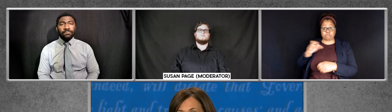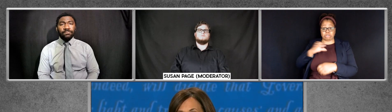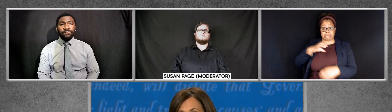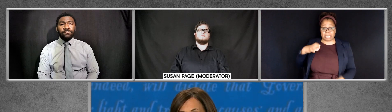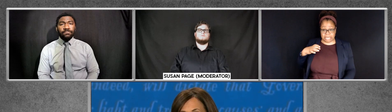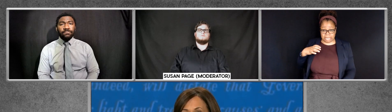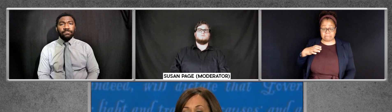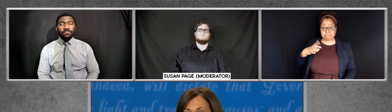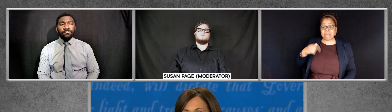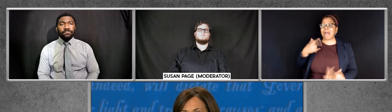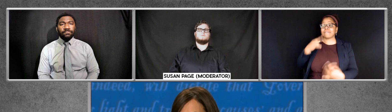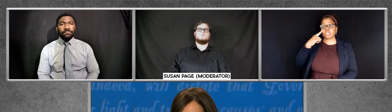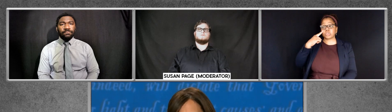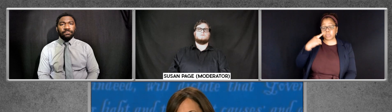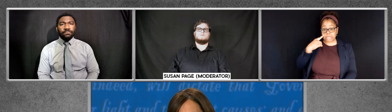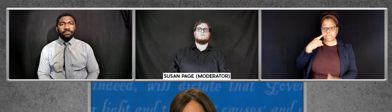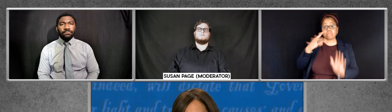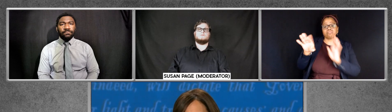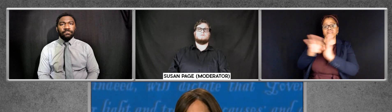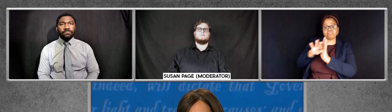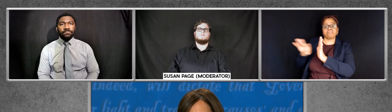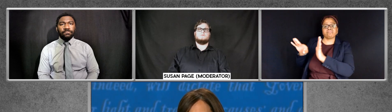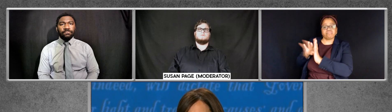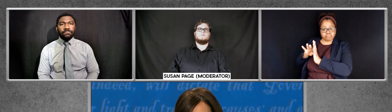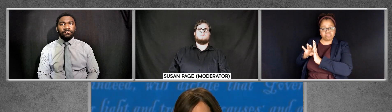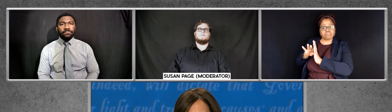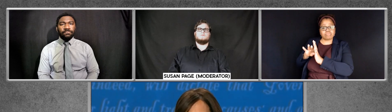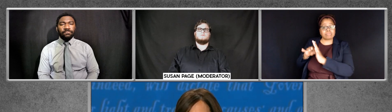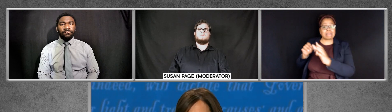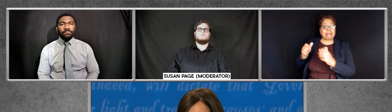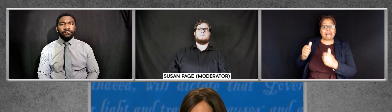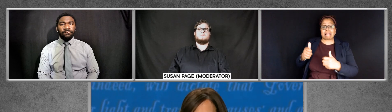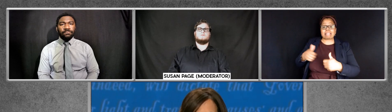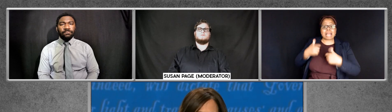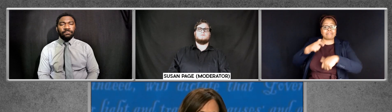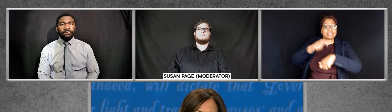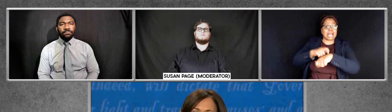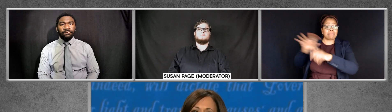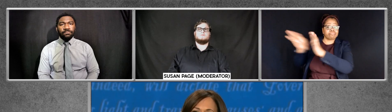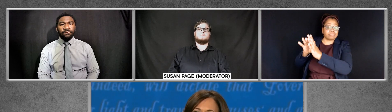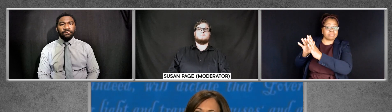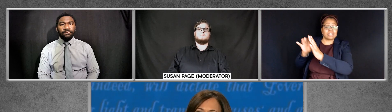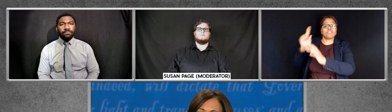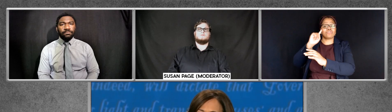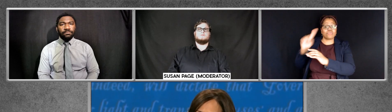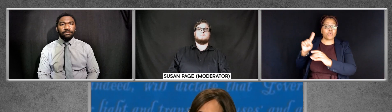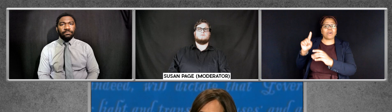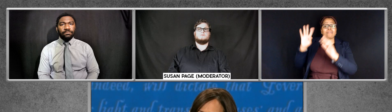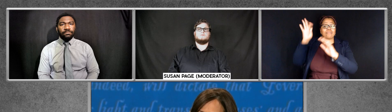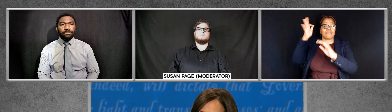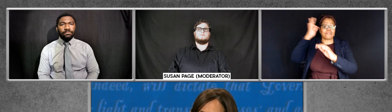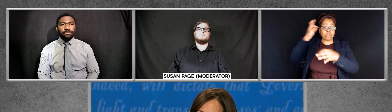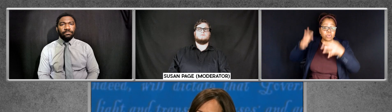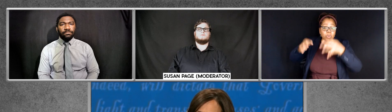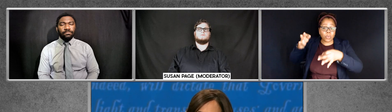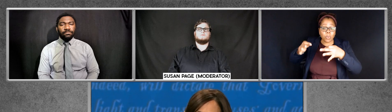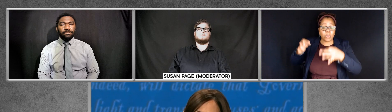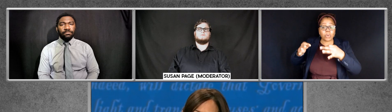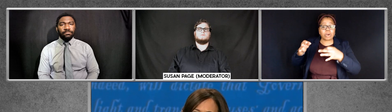witnessed the appointments for lifetime appointments to the federal courts, district courts, courts of appeal. People who